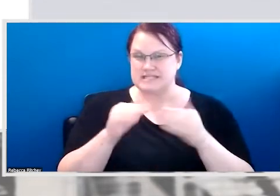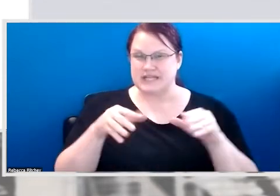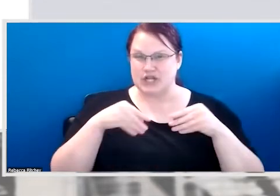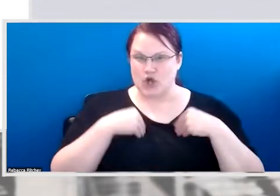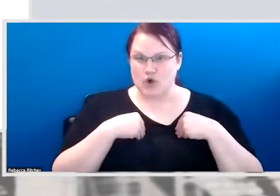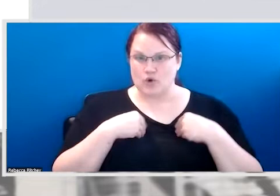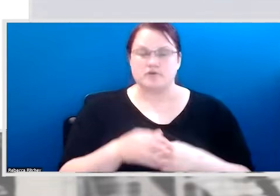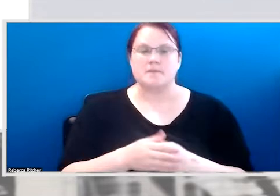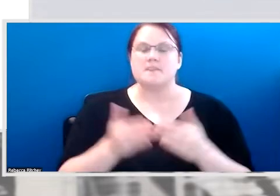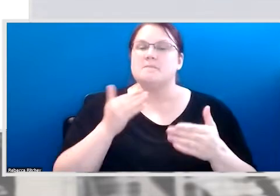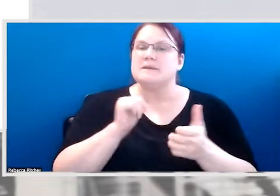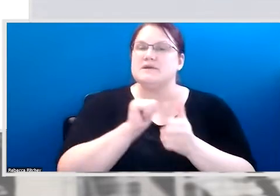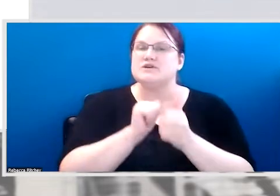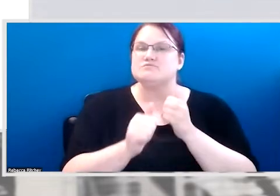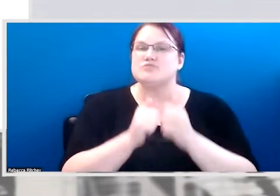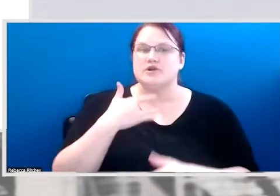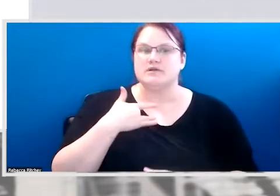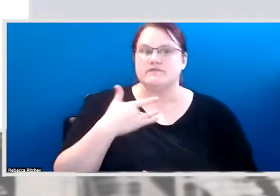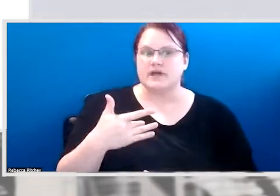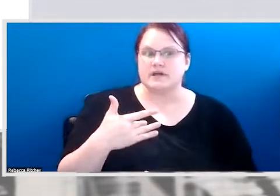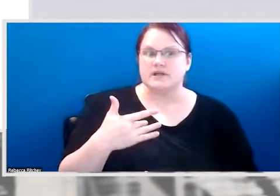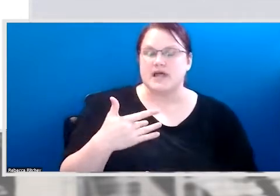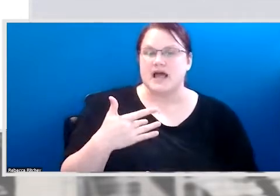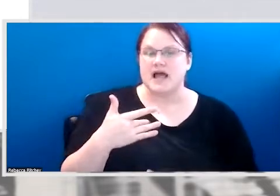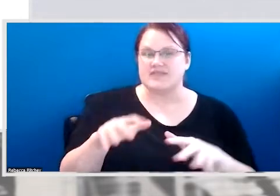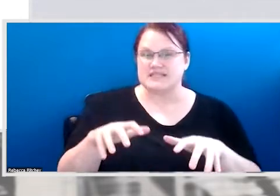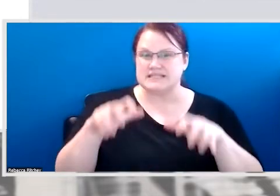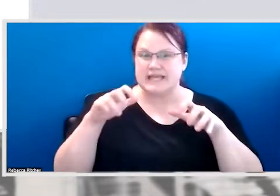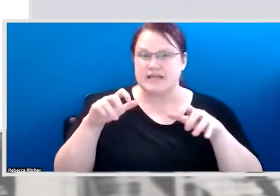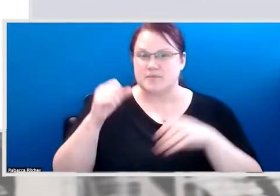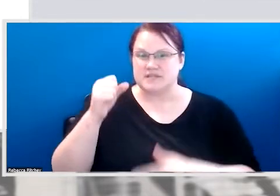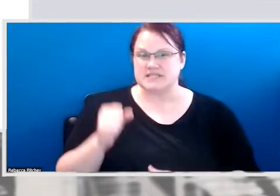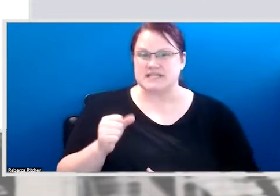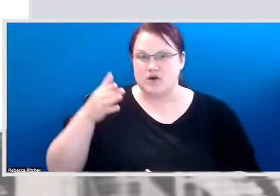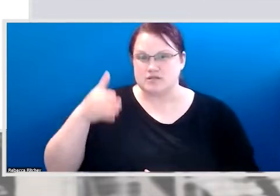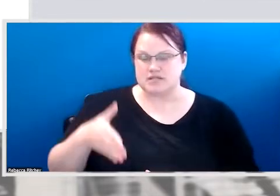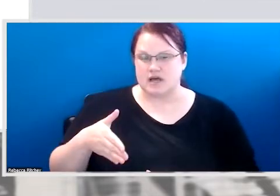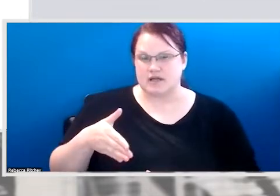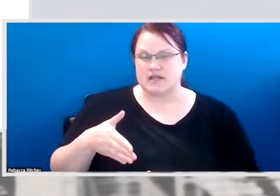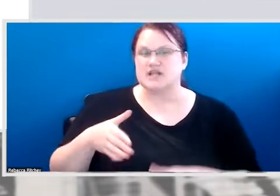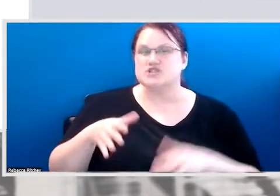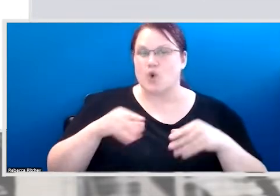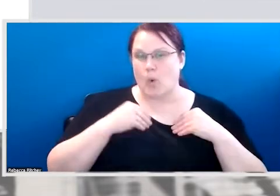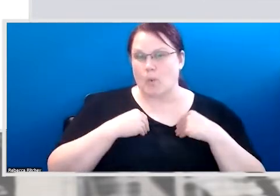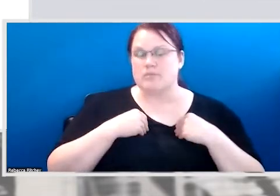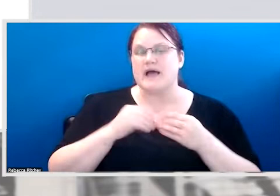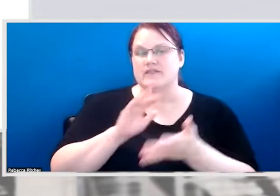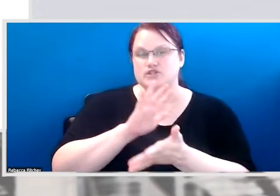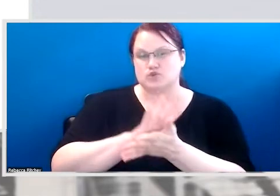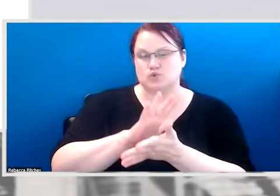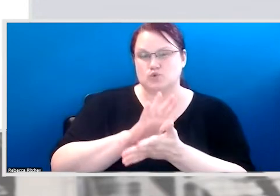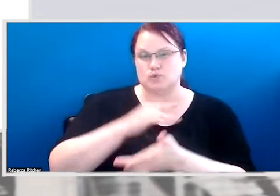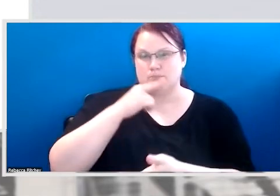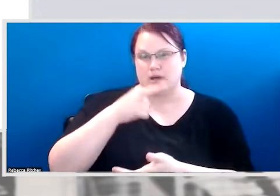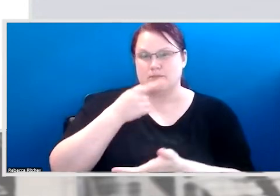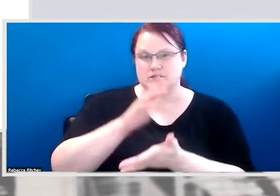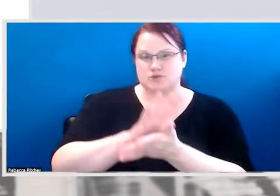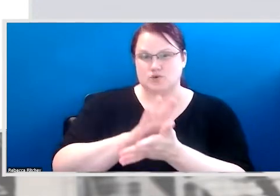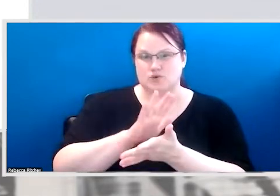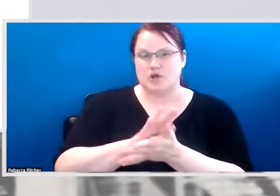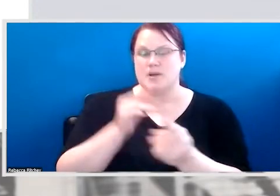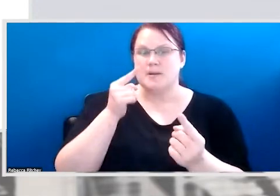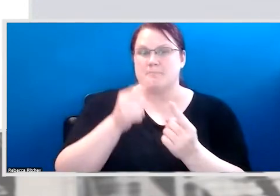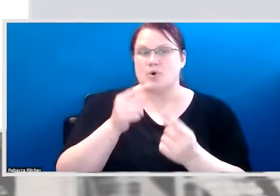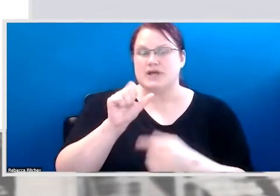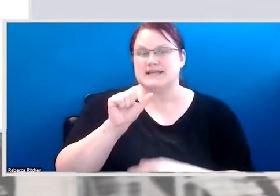a sporting event at Cupper Stadium on the south side. That's actually owned by Pittsburgh Public Schools. I think we've all been to Point State Park or taken